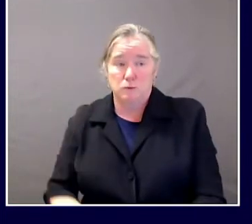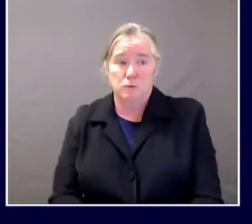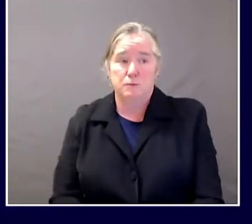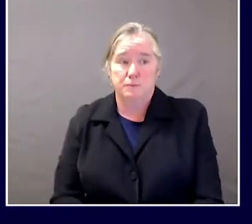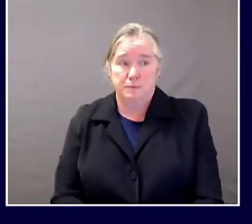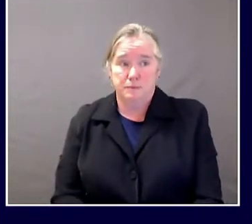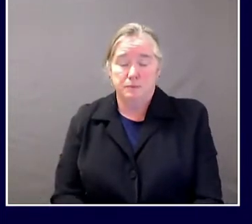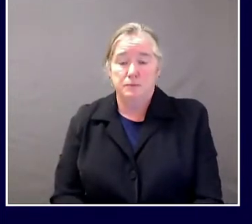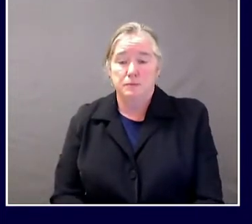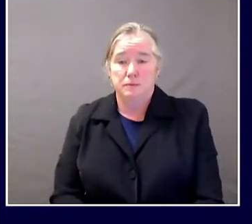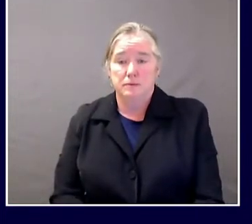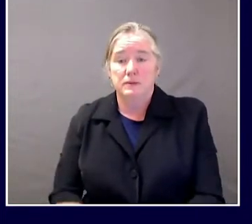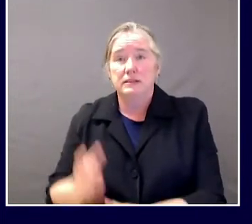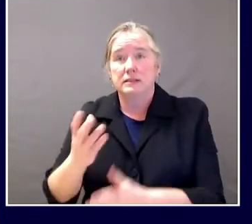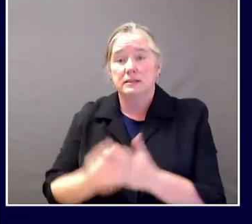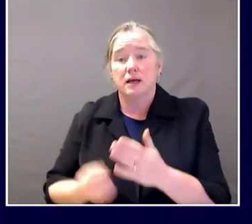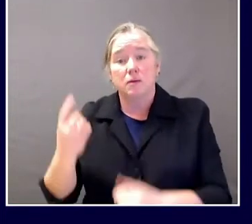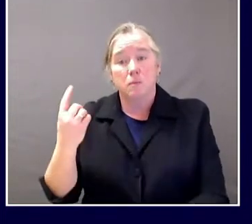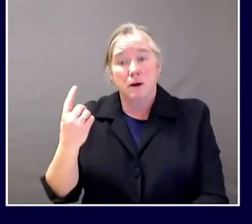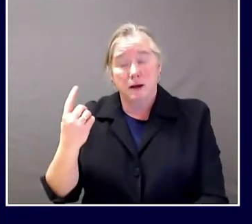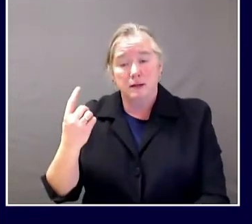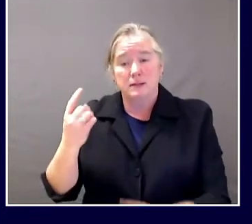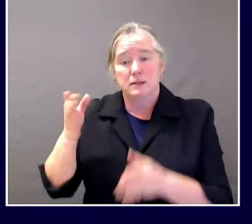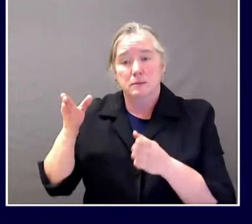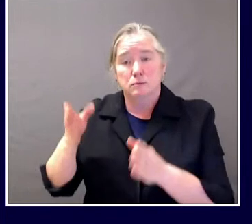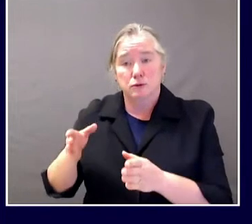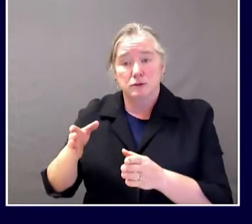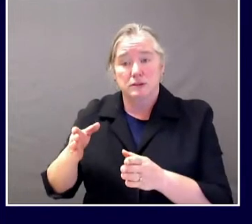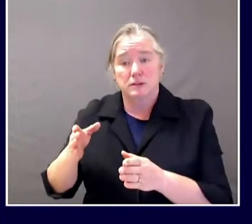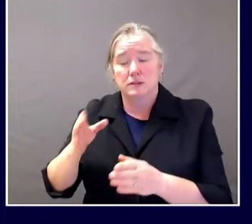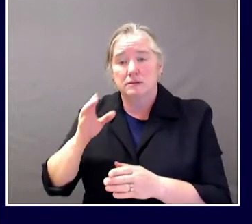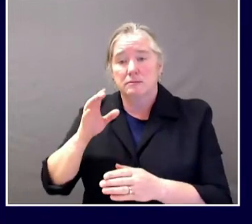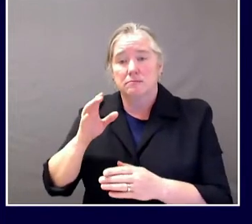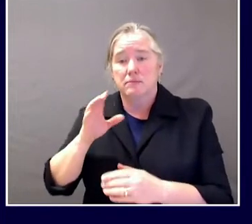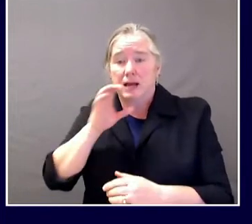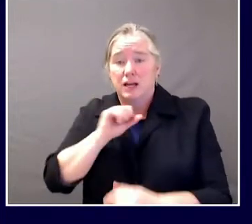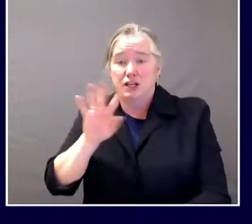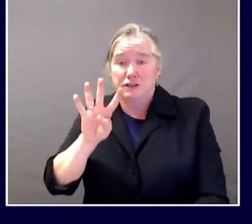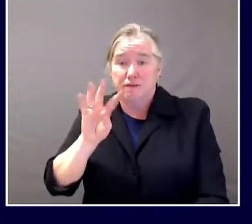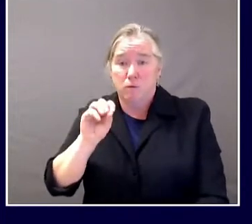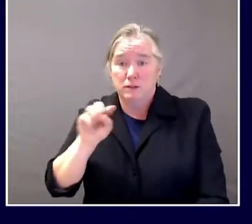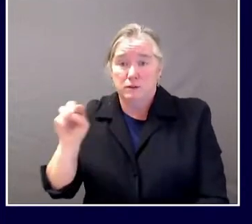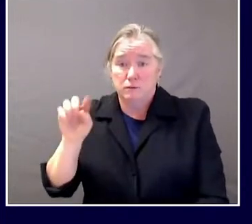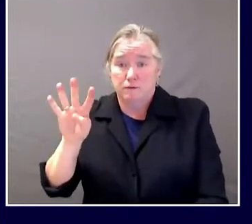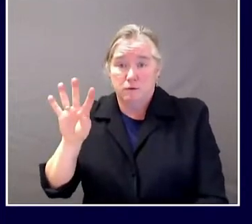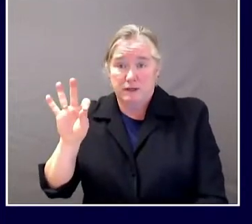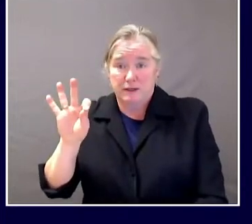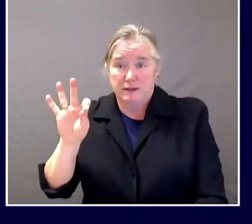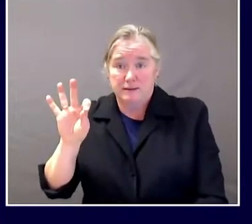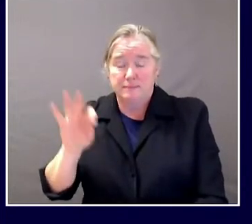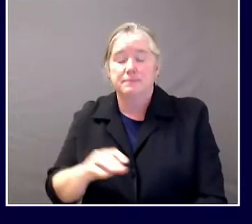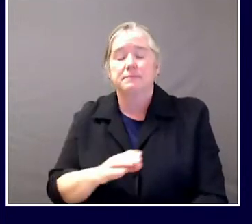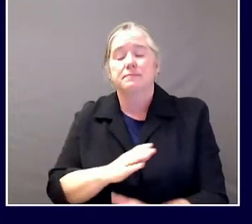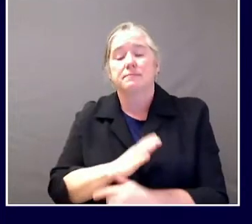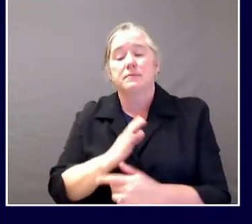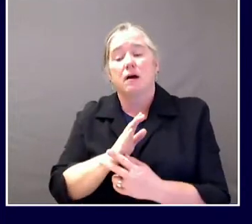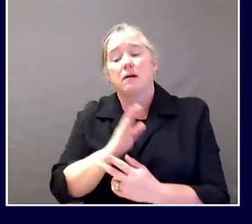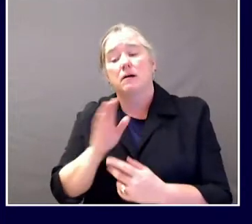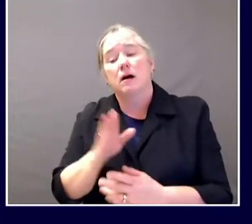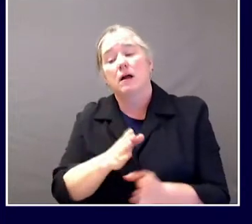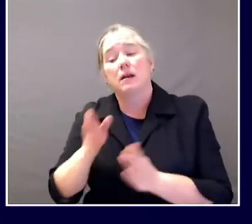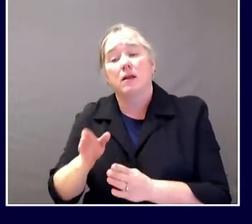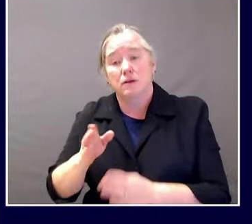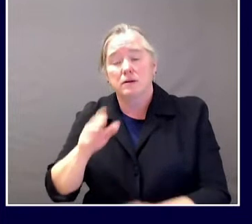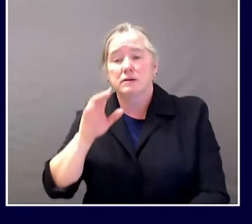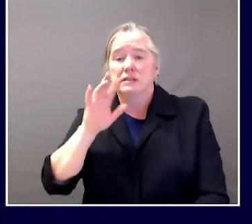of the deaths was among an individual between the ages of 40 and 49 years old. Another was a person in their